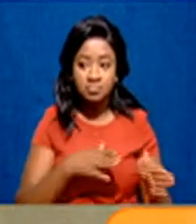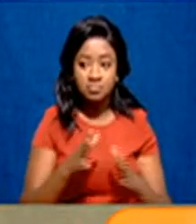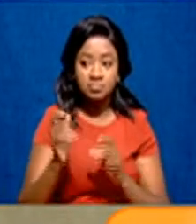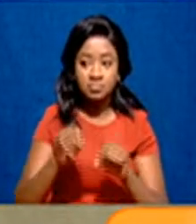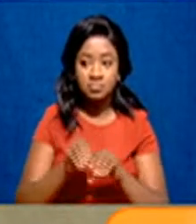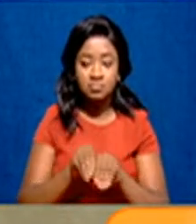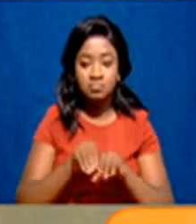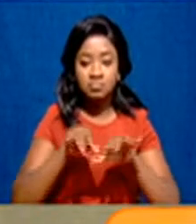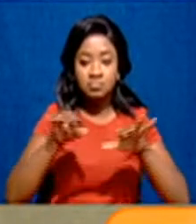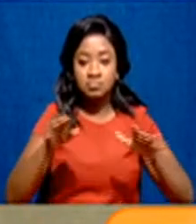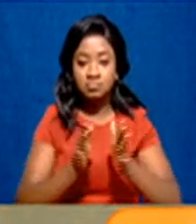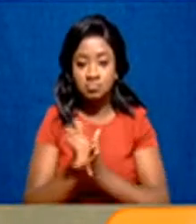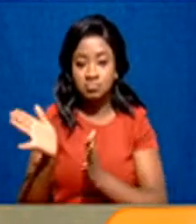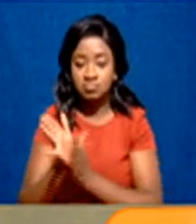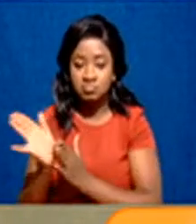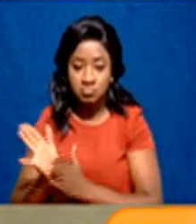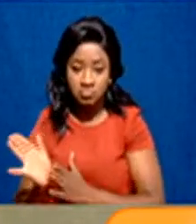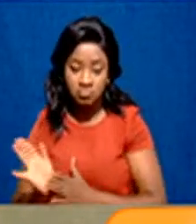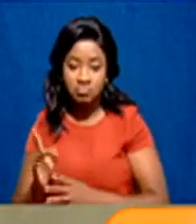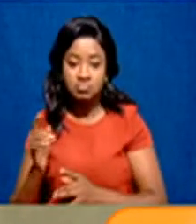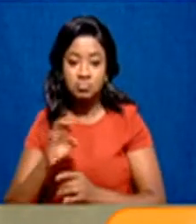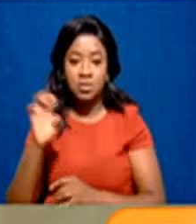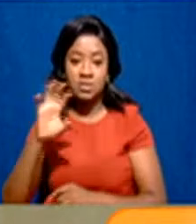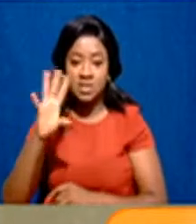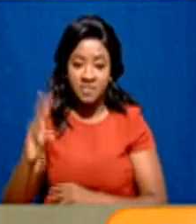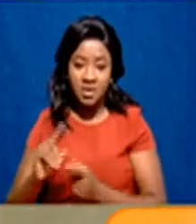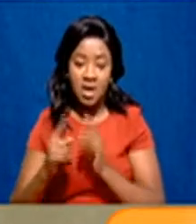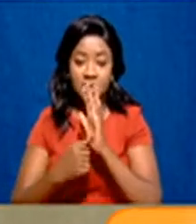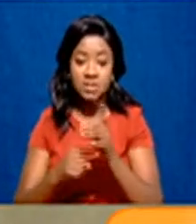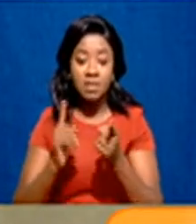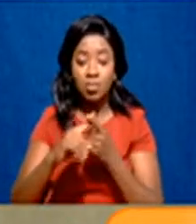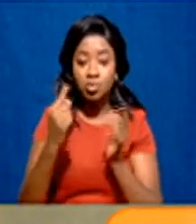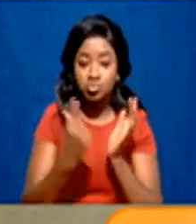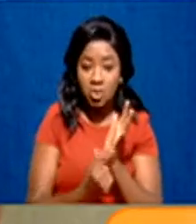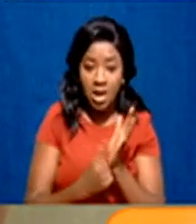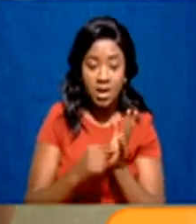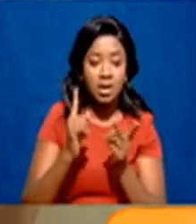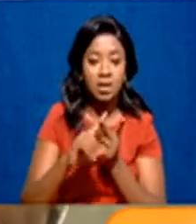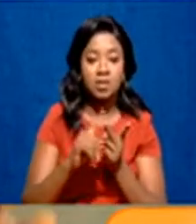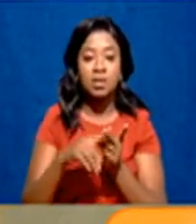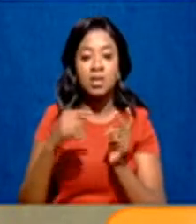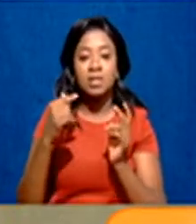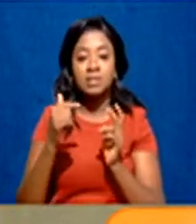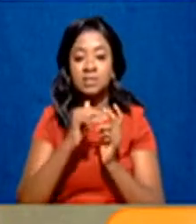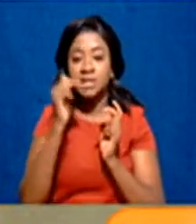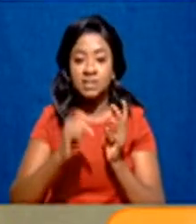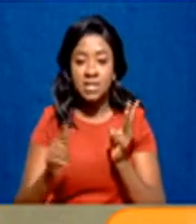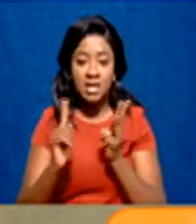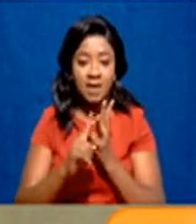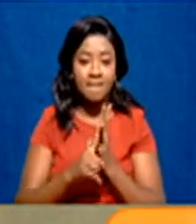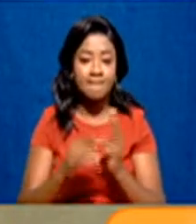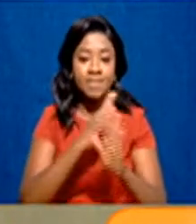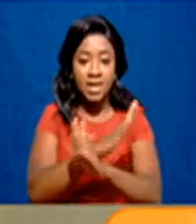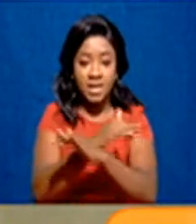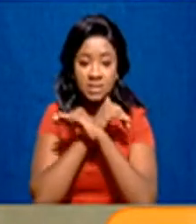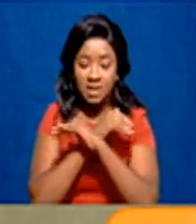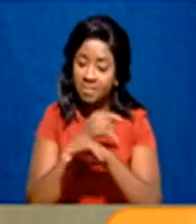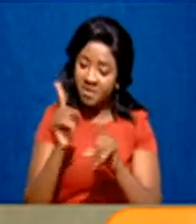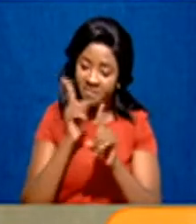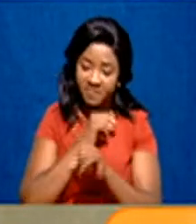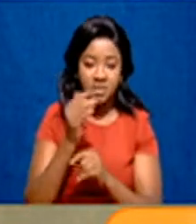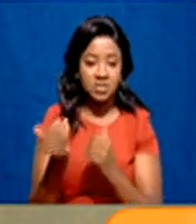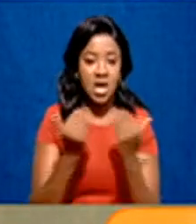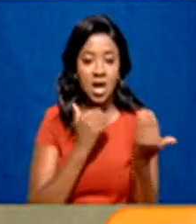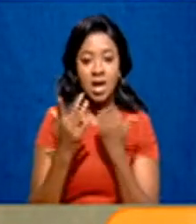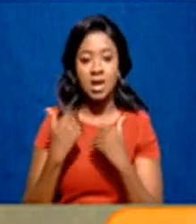Africa. We have started receiving inquiries from Uganda, Tanzania, and even as far as Zambia of our technology. And